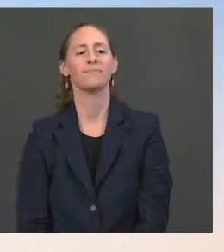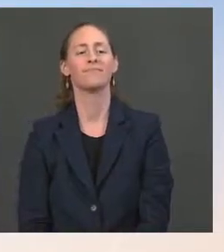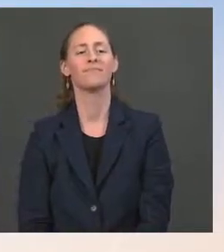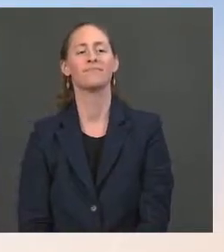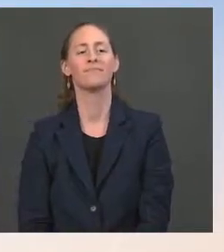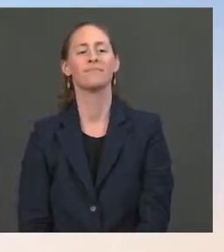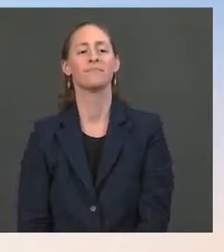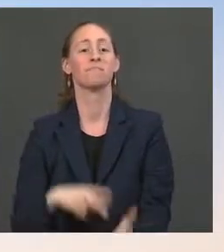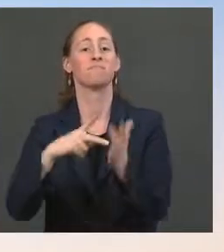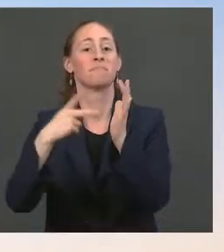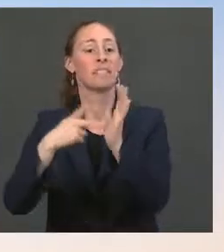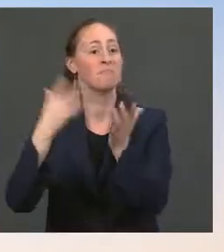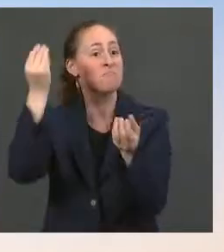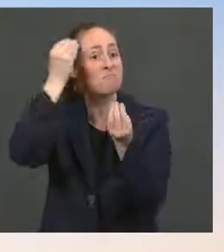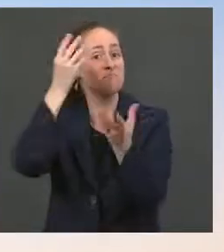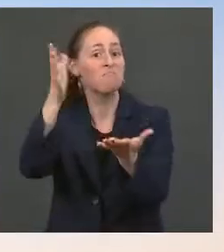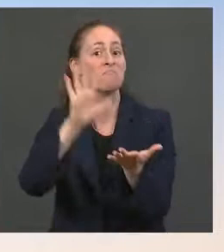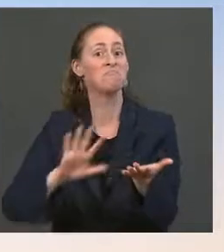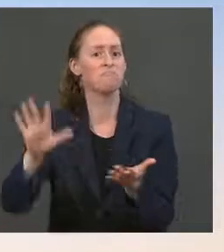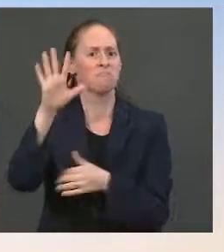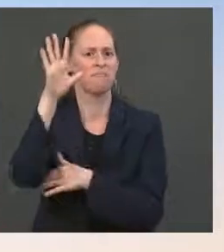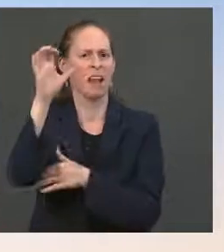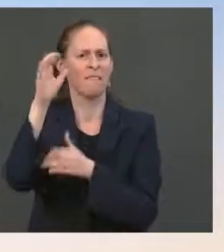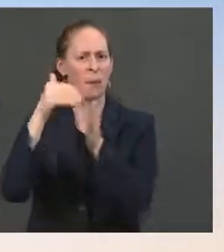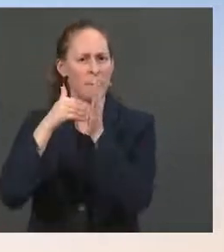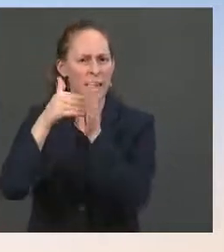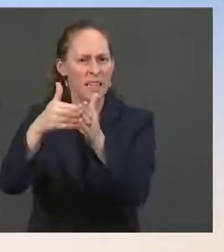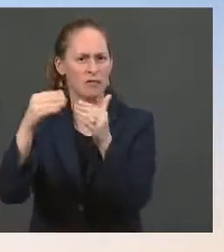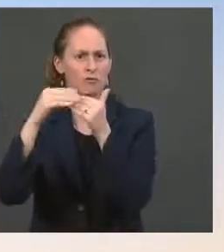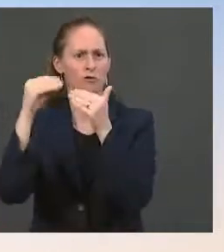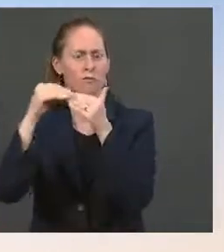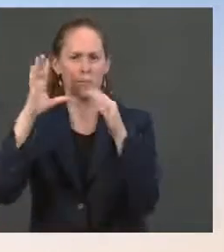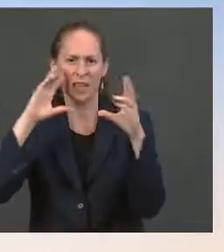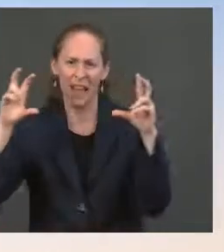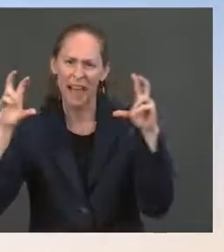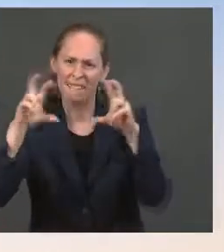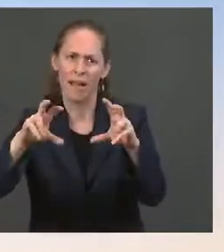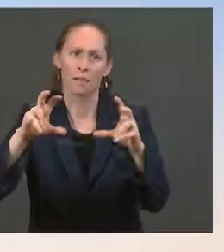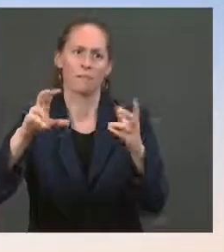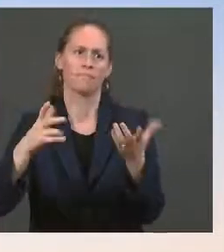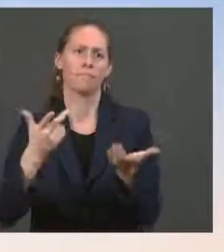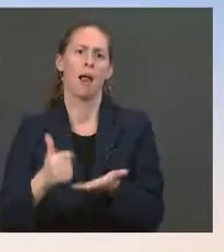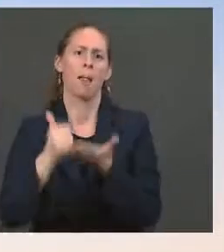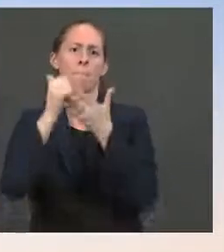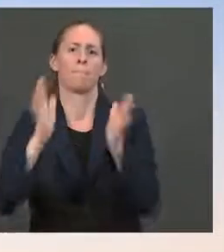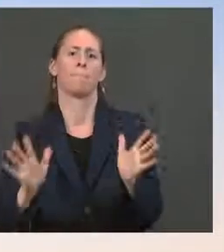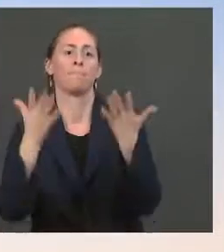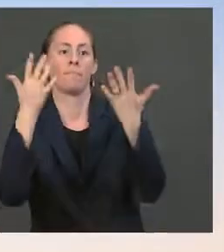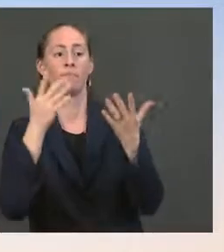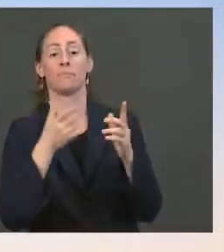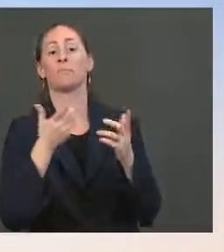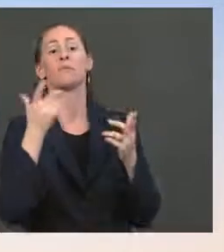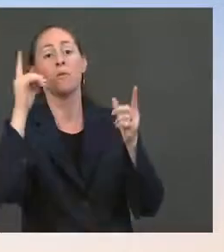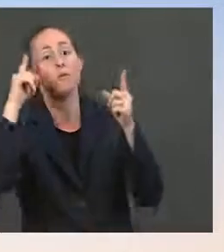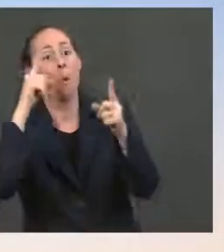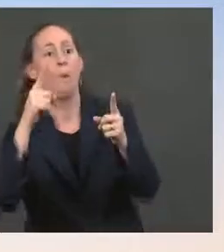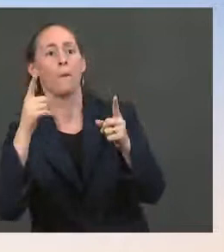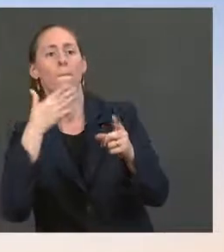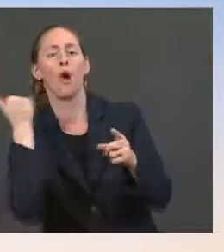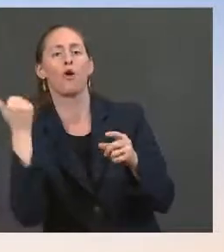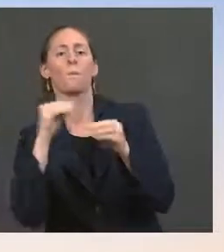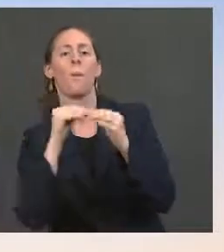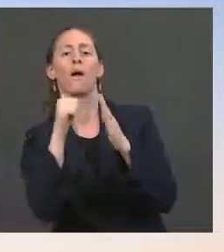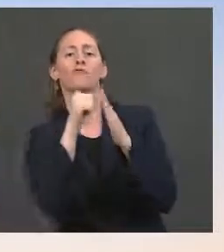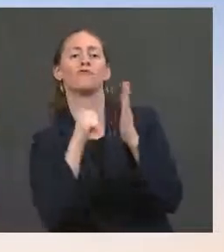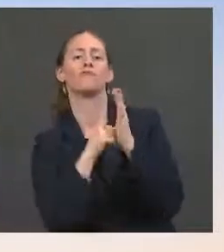to support meat and poultry processing capacity under the Build Back Better initiative. Amr, welcome back, I guess. I haven't seen you in a while.